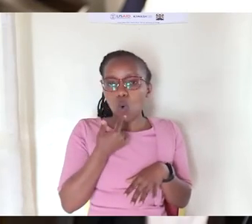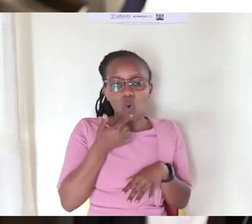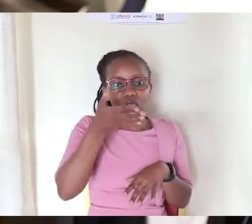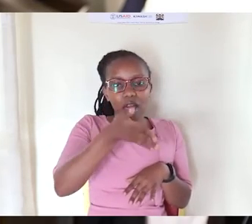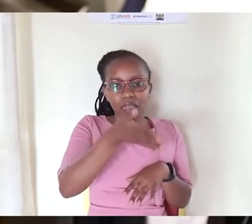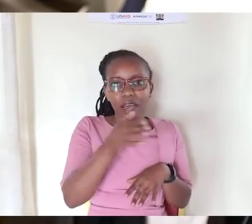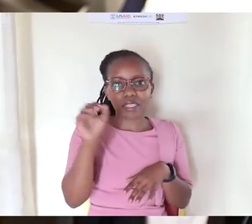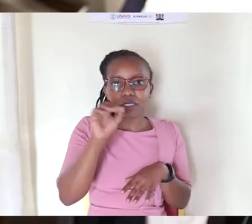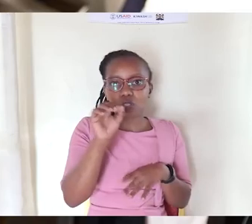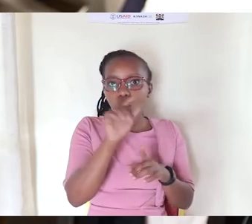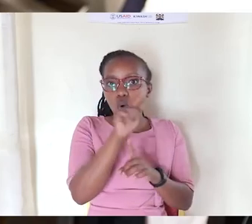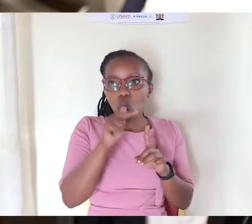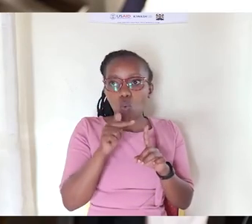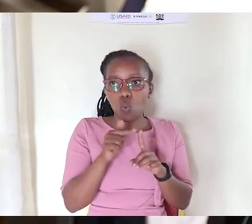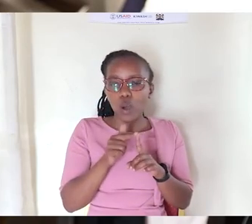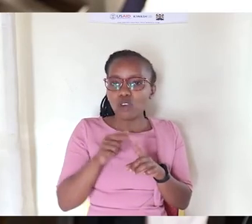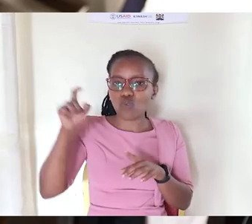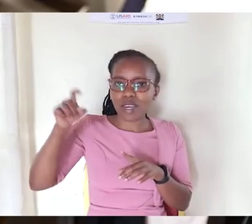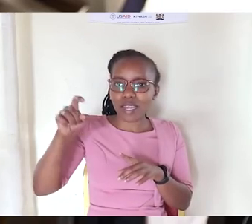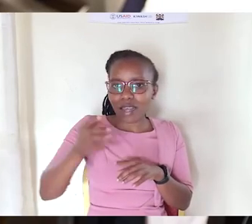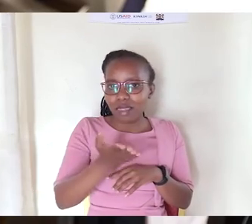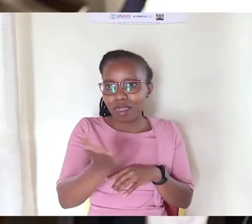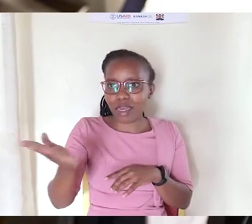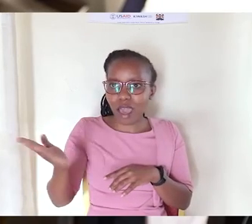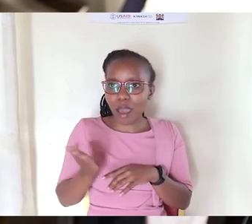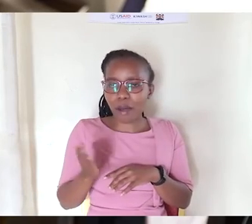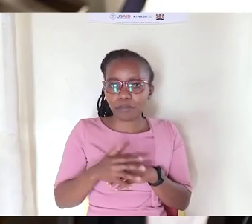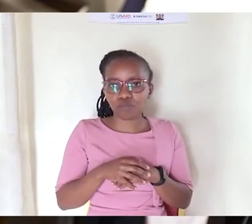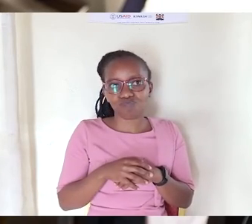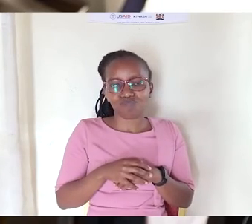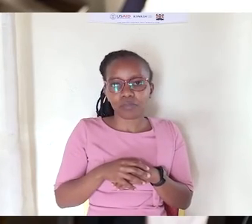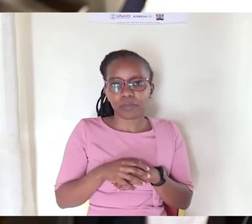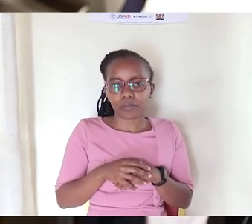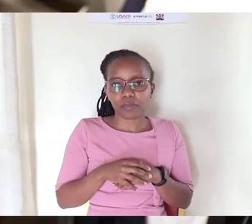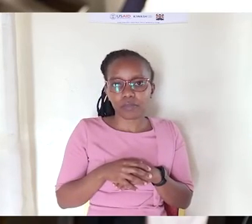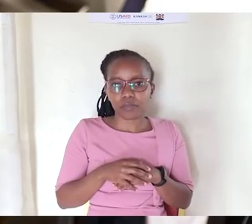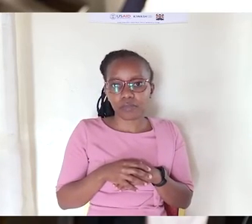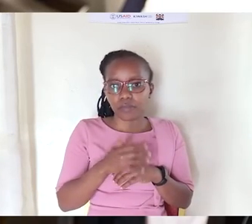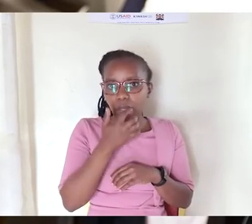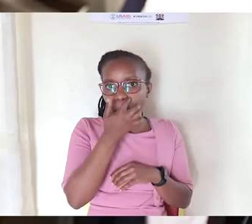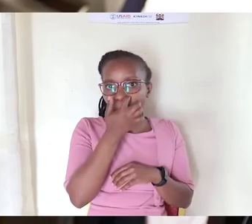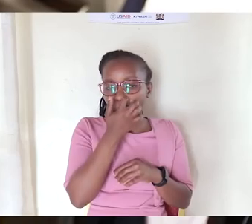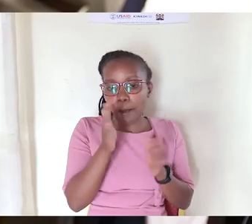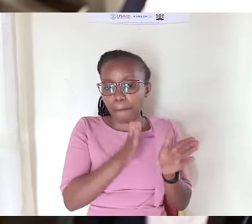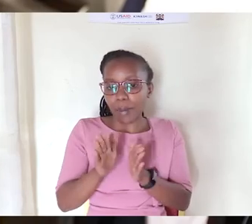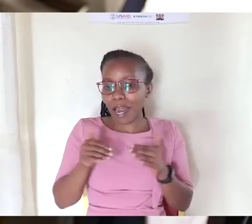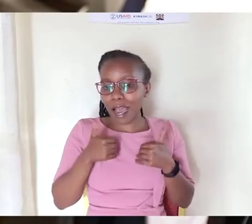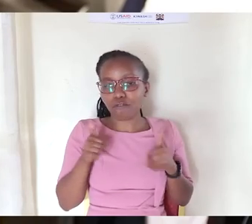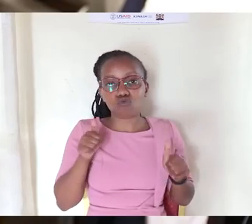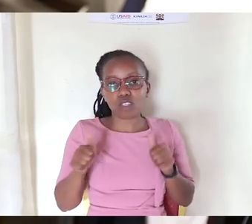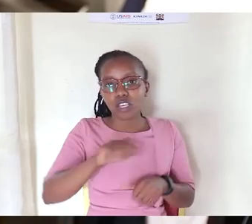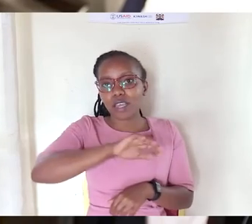there when you literally need them? Our early warning is asking us, what plan do we have in place in our